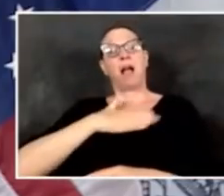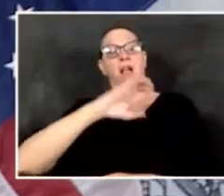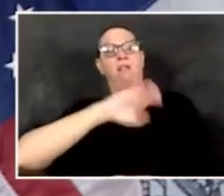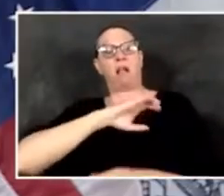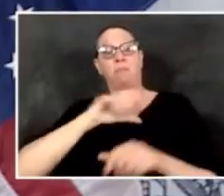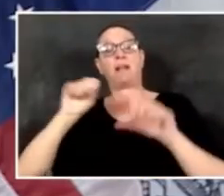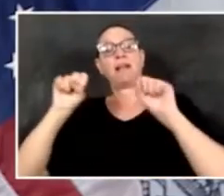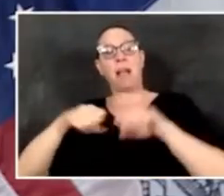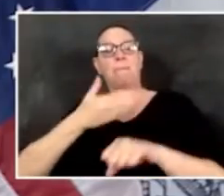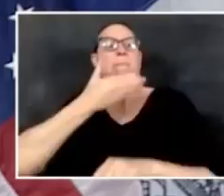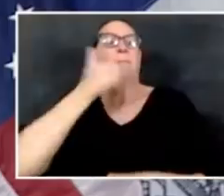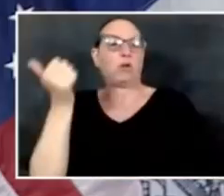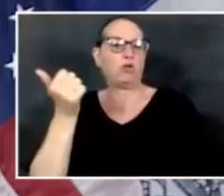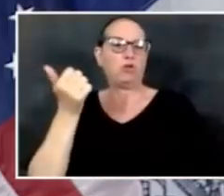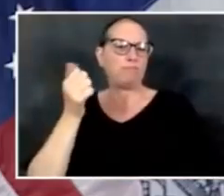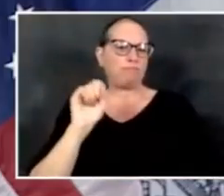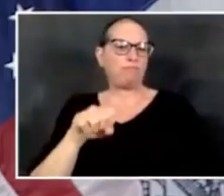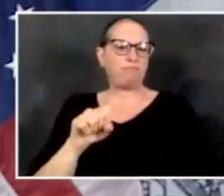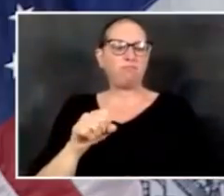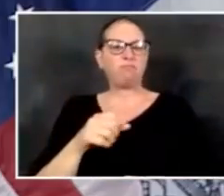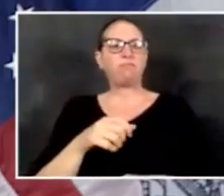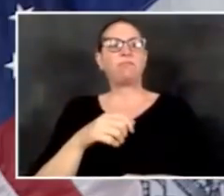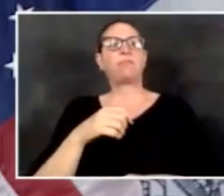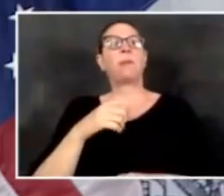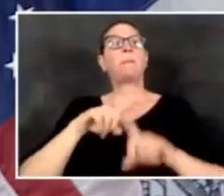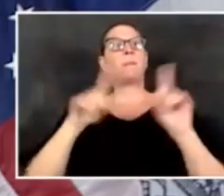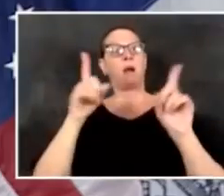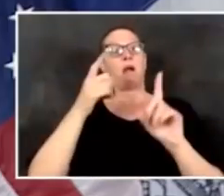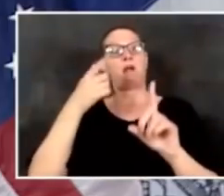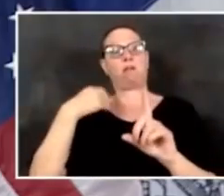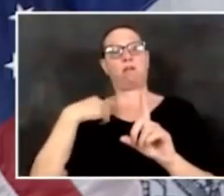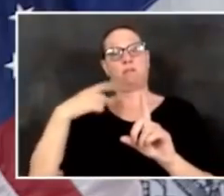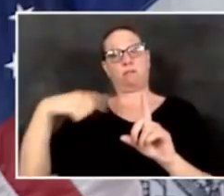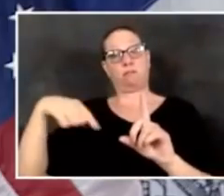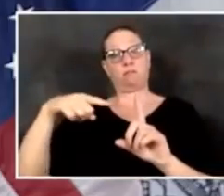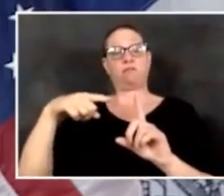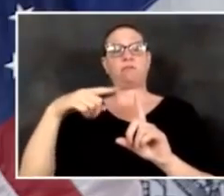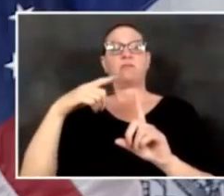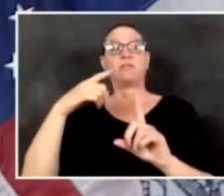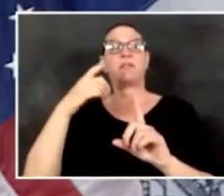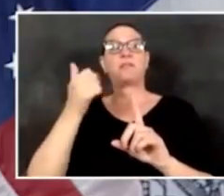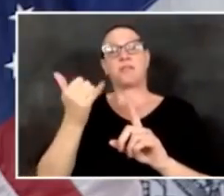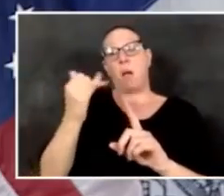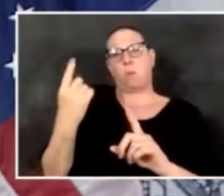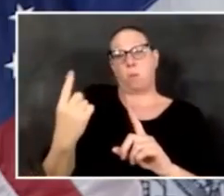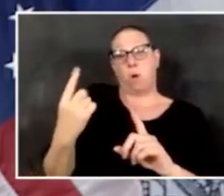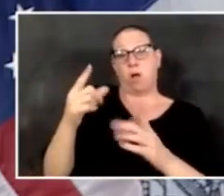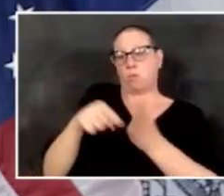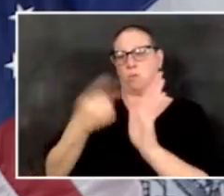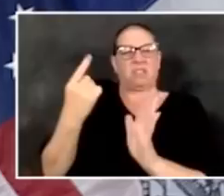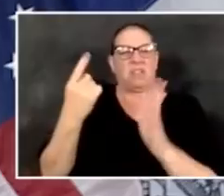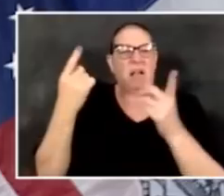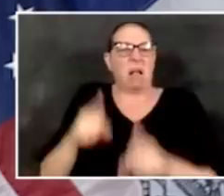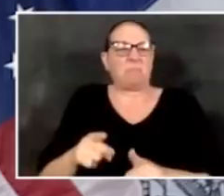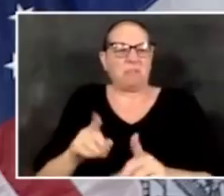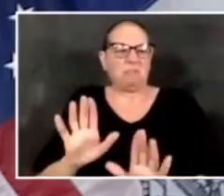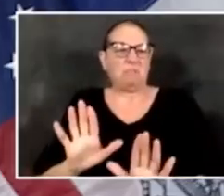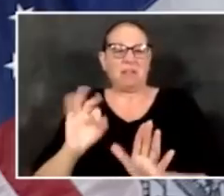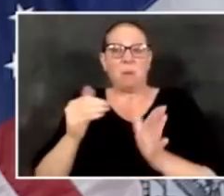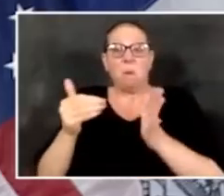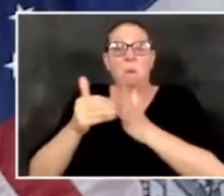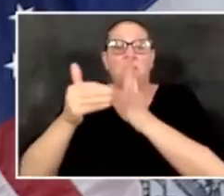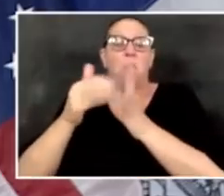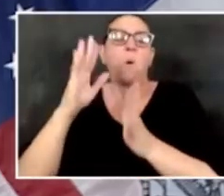think you need to look at it in the context of hundreds and hundreds of thousands of encounters across the city, whether it's